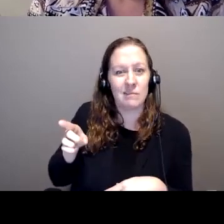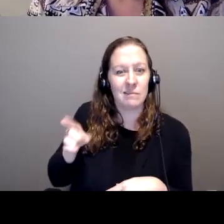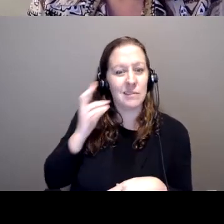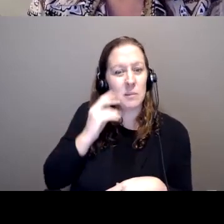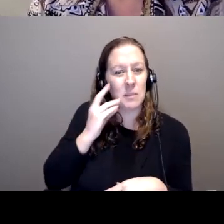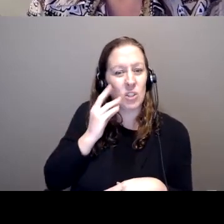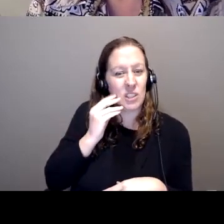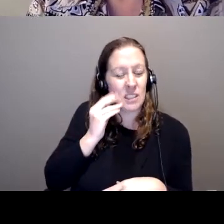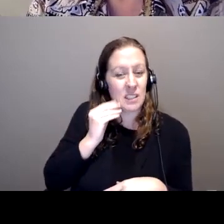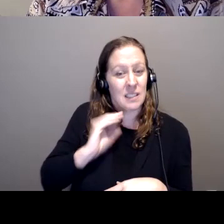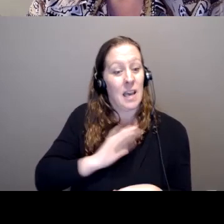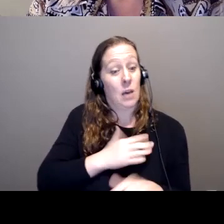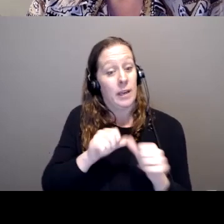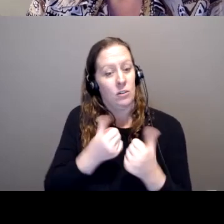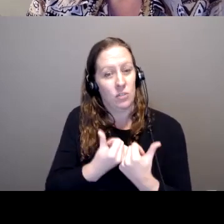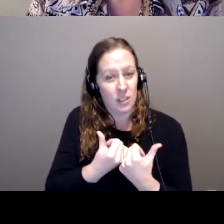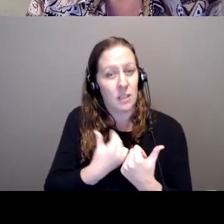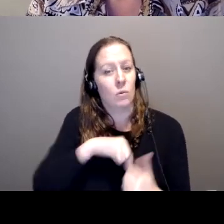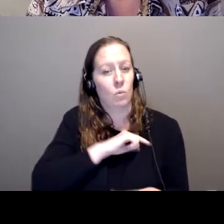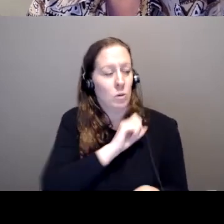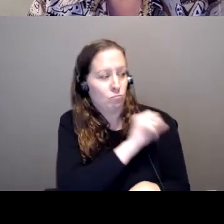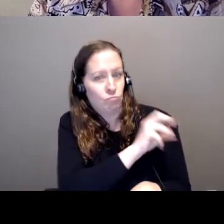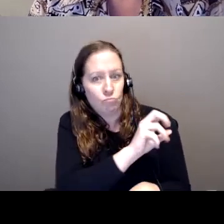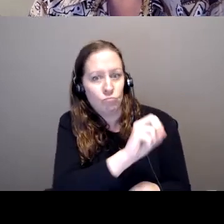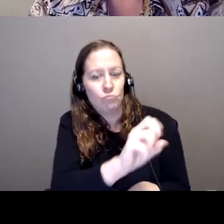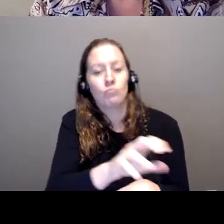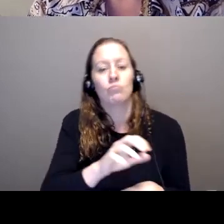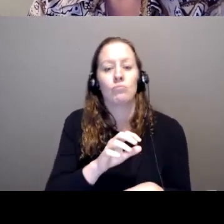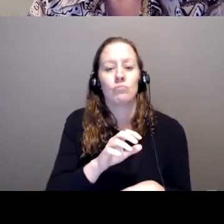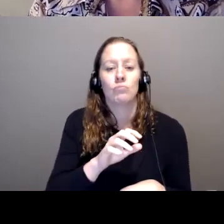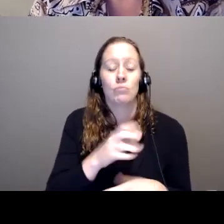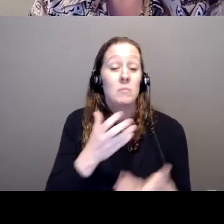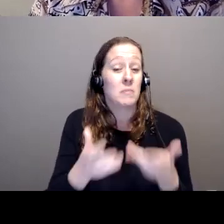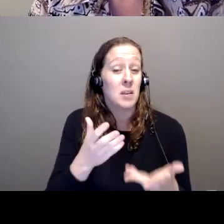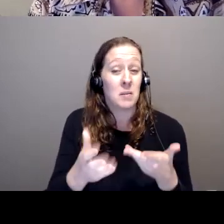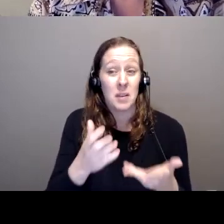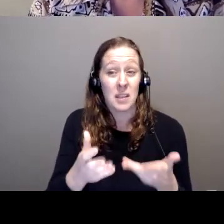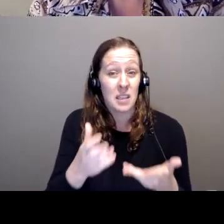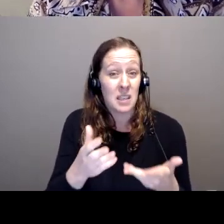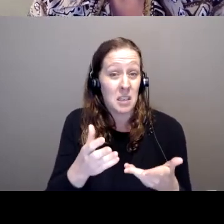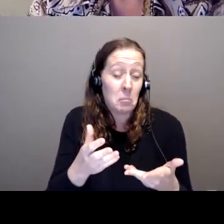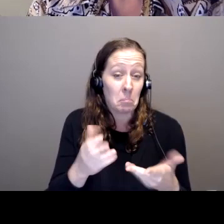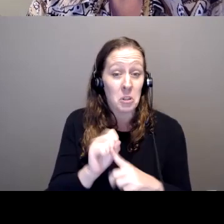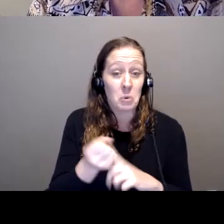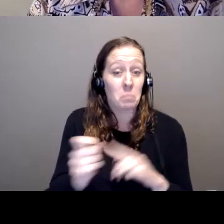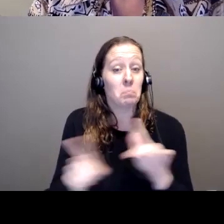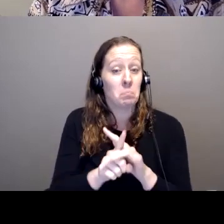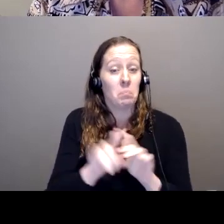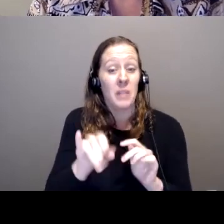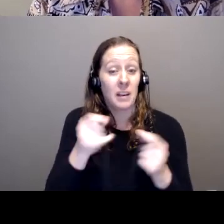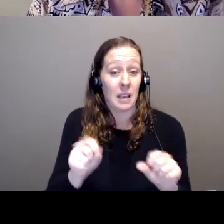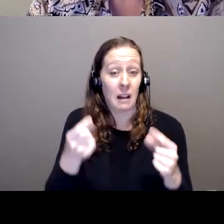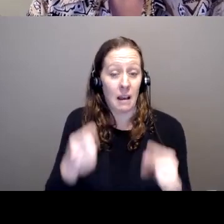agency. And there are situations where that can happen. We had